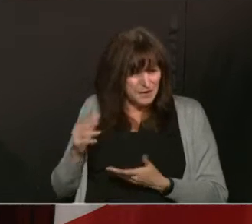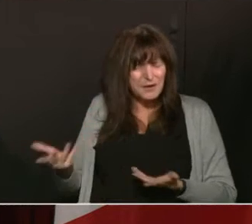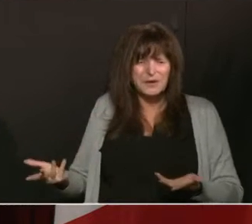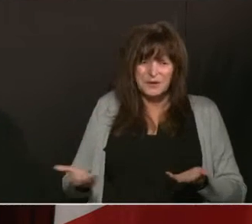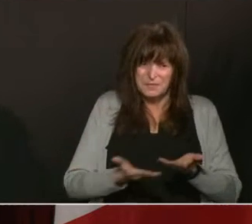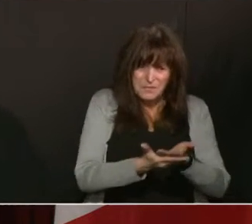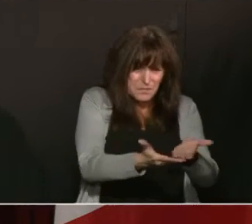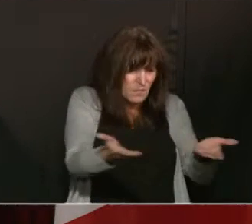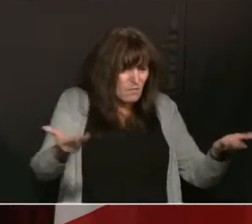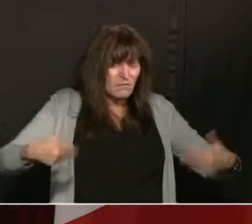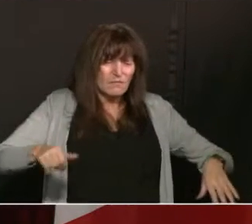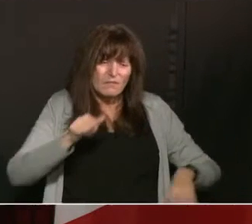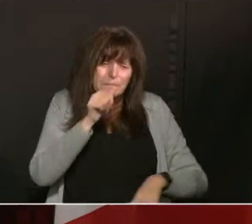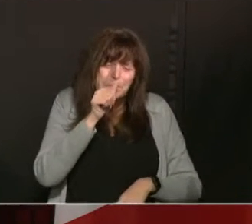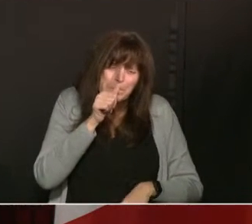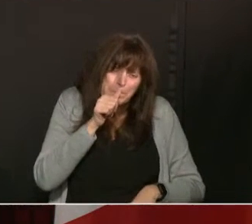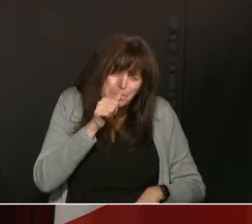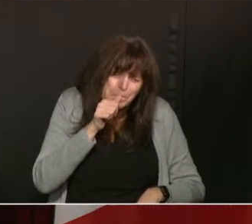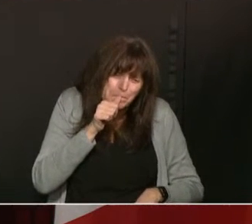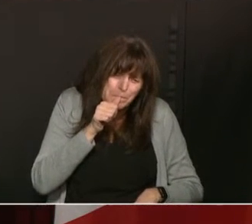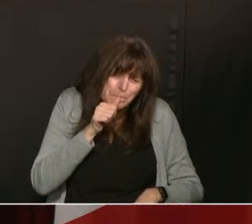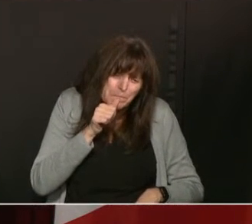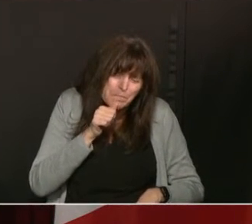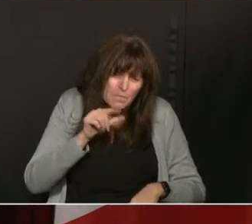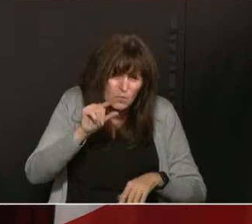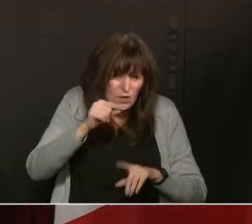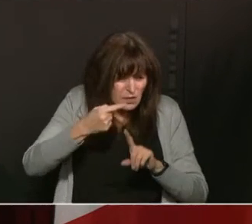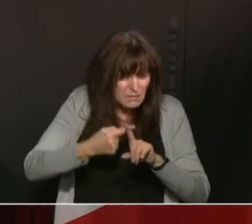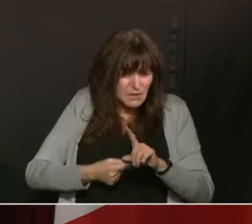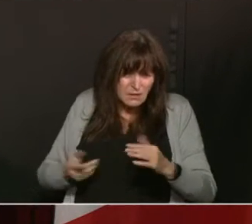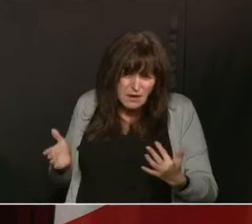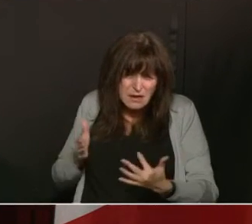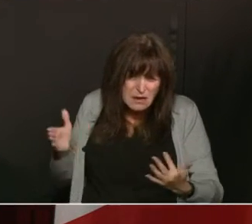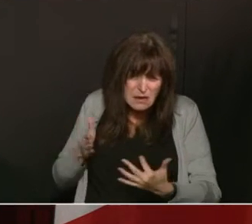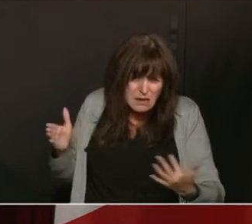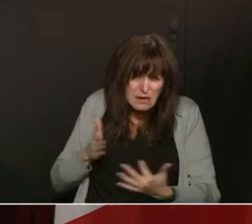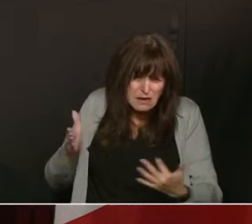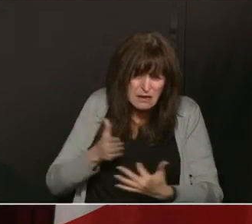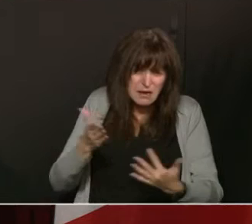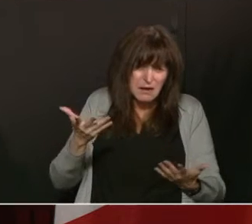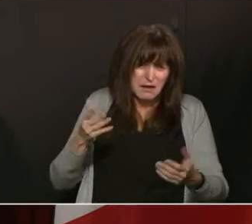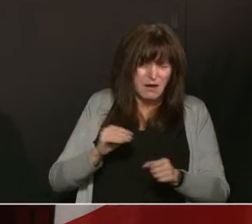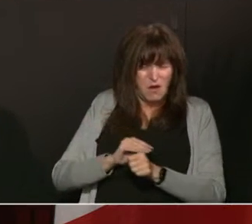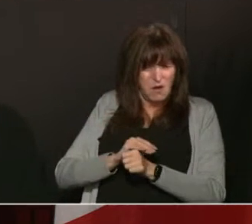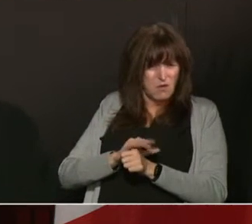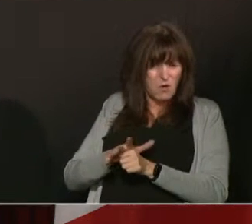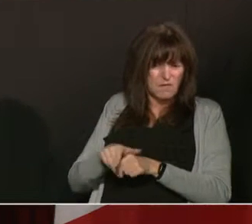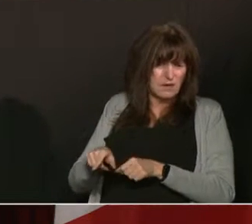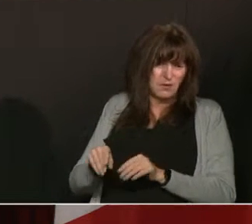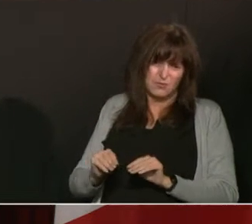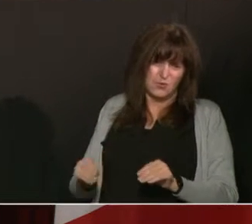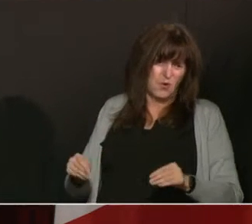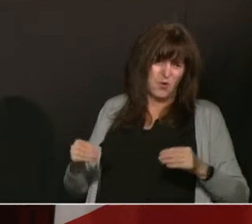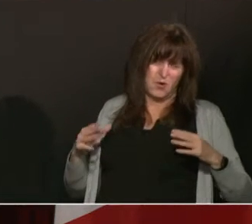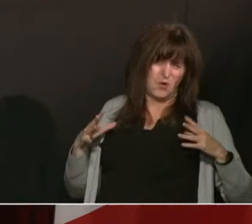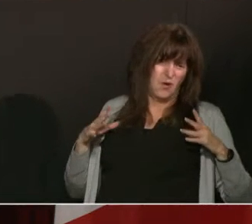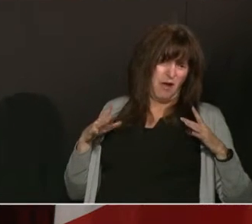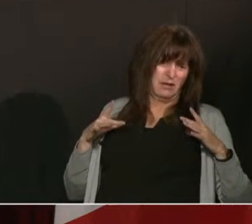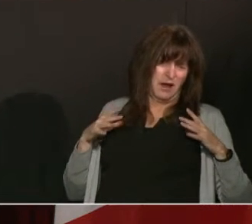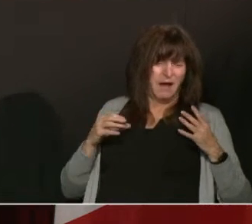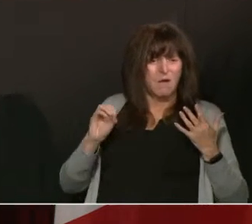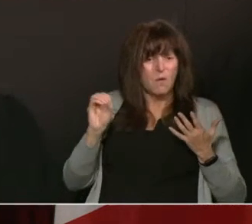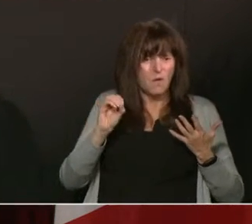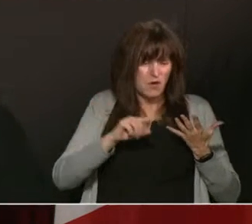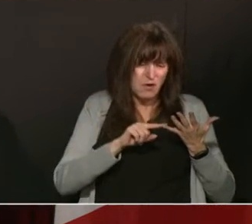20 months, but Omicron is not taking a holiday. In addition to getting vaccinated, please follow the